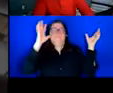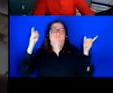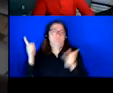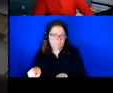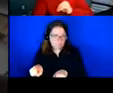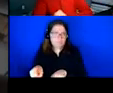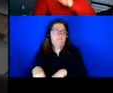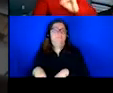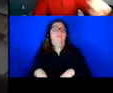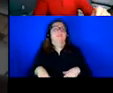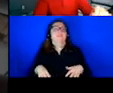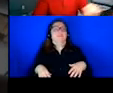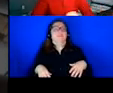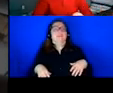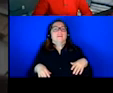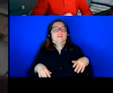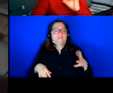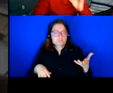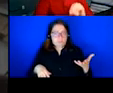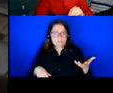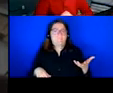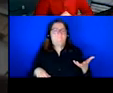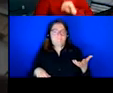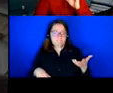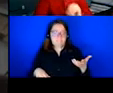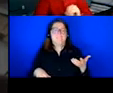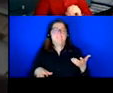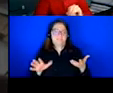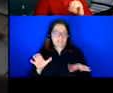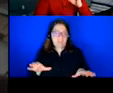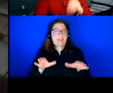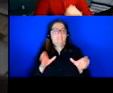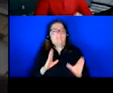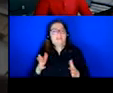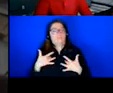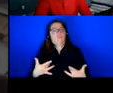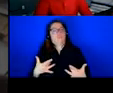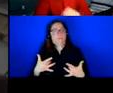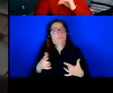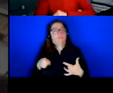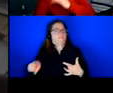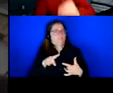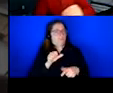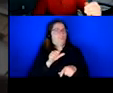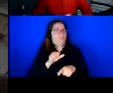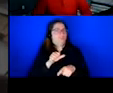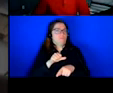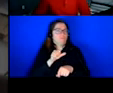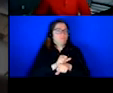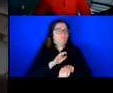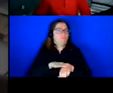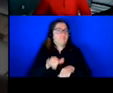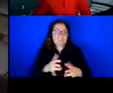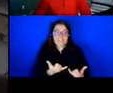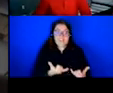actually going to execute on getting to those goals as well. And the action plan is usually something that you work on immediately that will lead to long-term